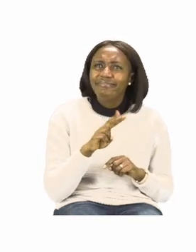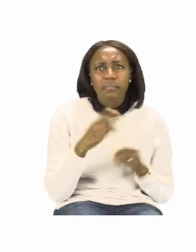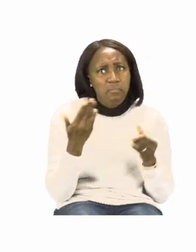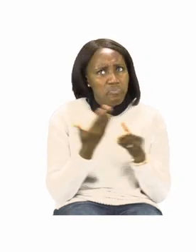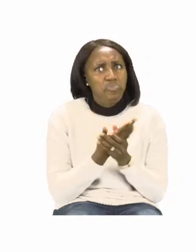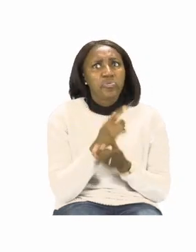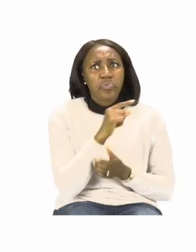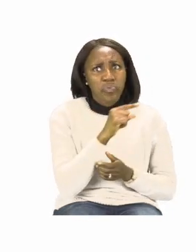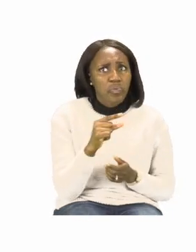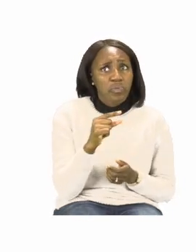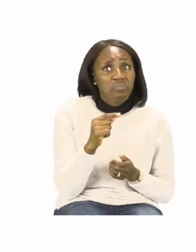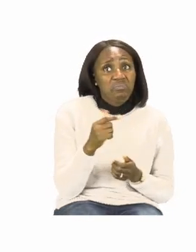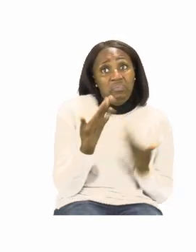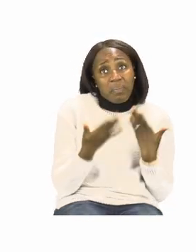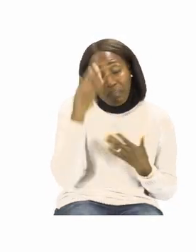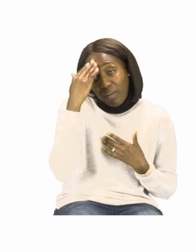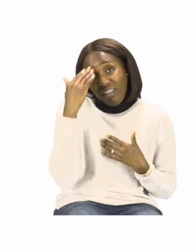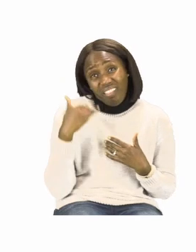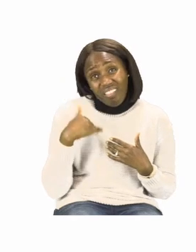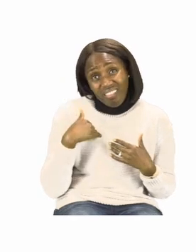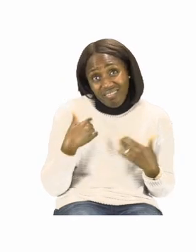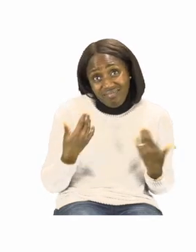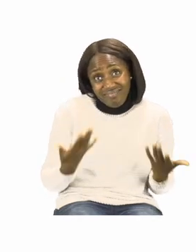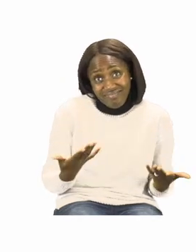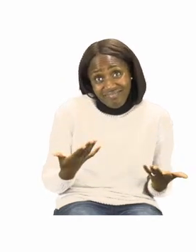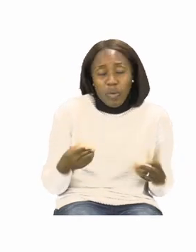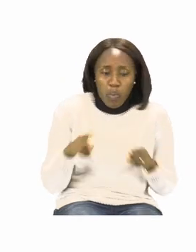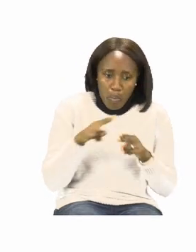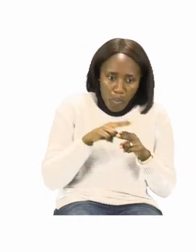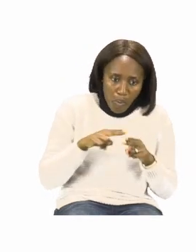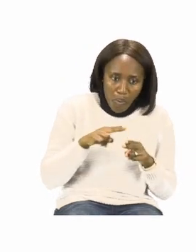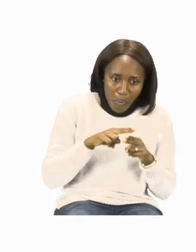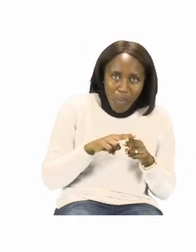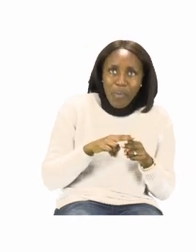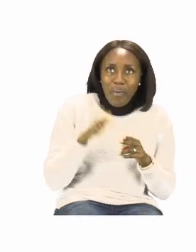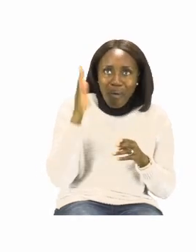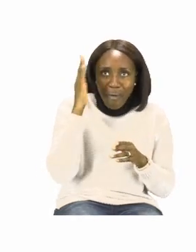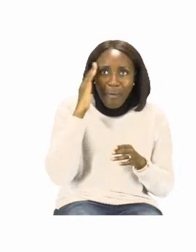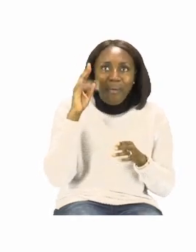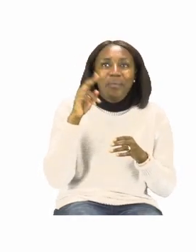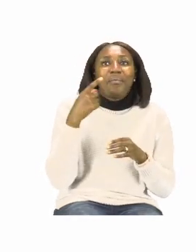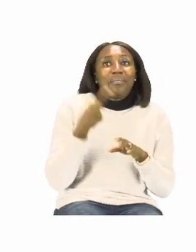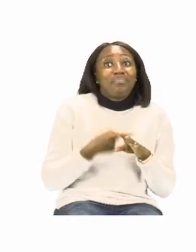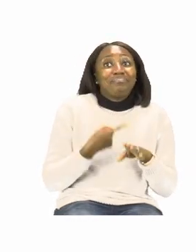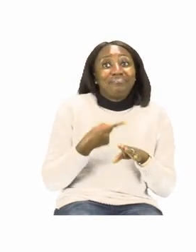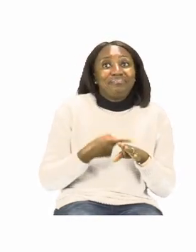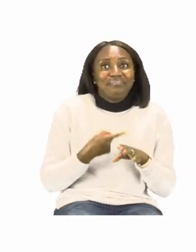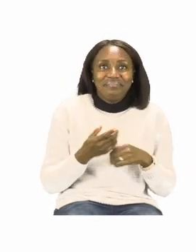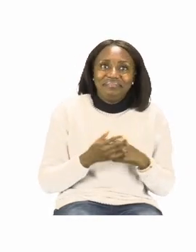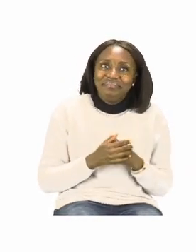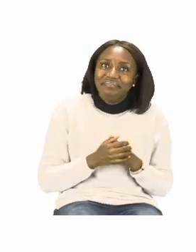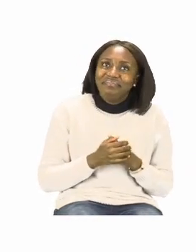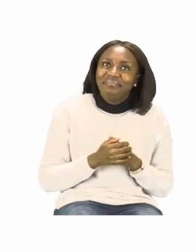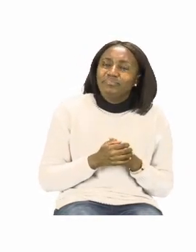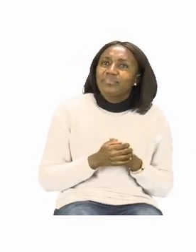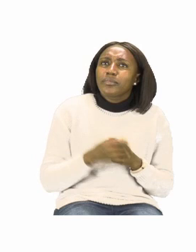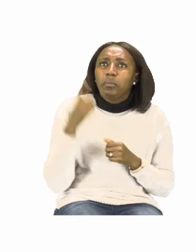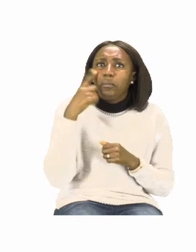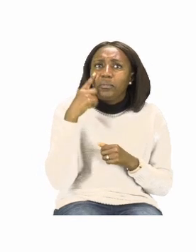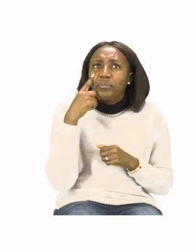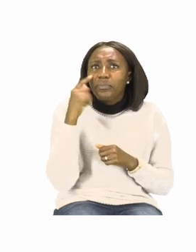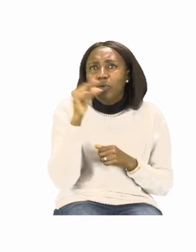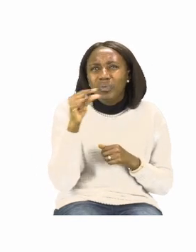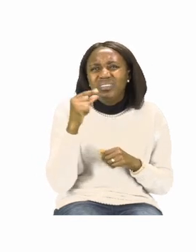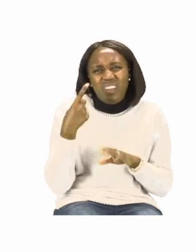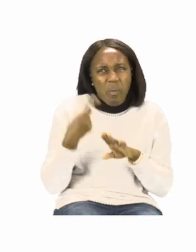that we need to read, use, and get the meaning for. And then our sight words are words that